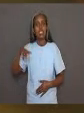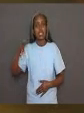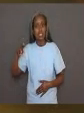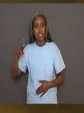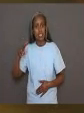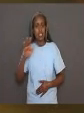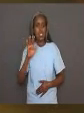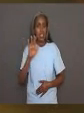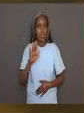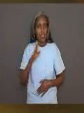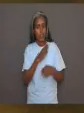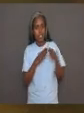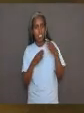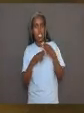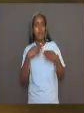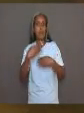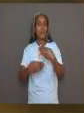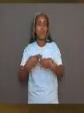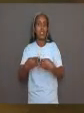a 5-step process.